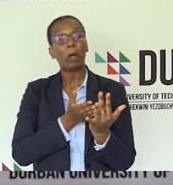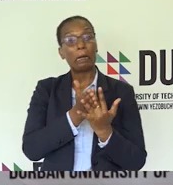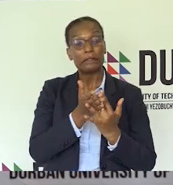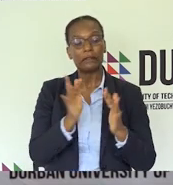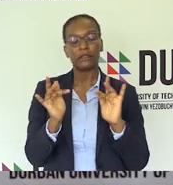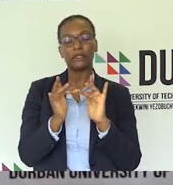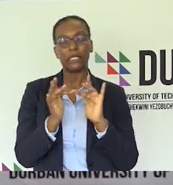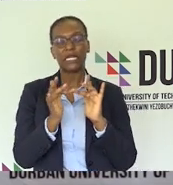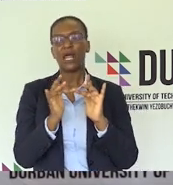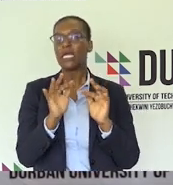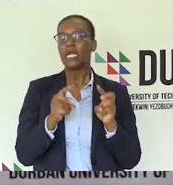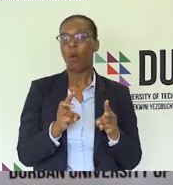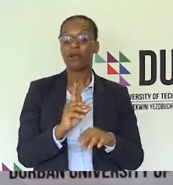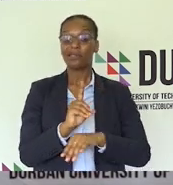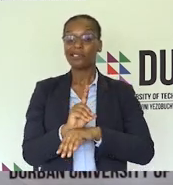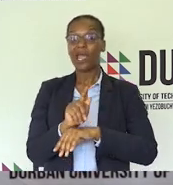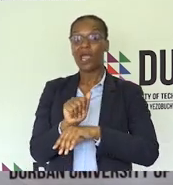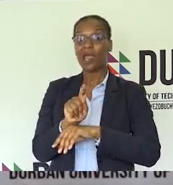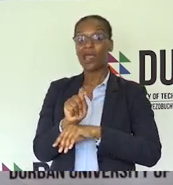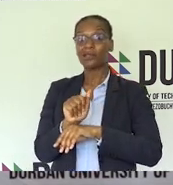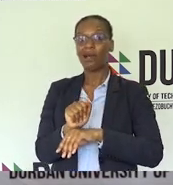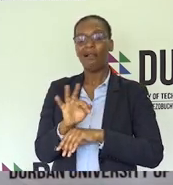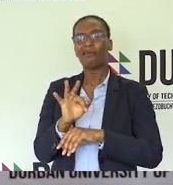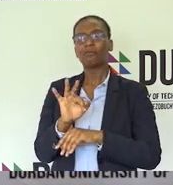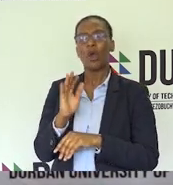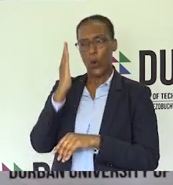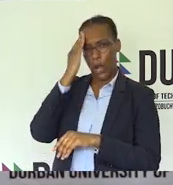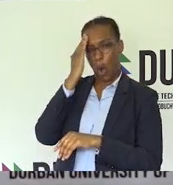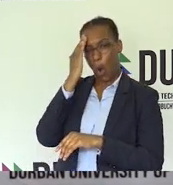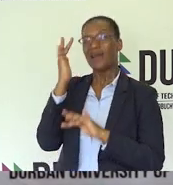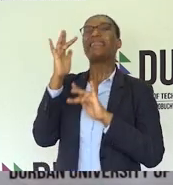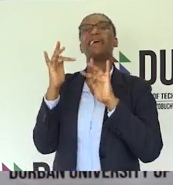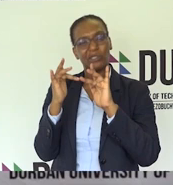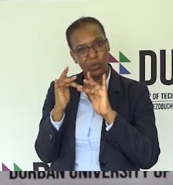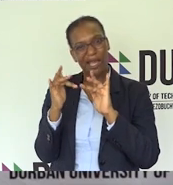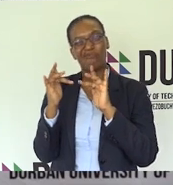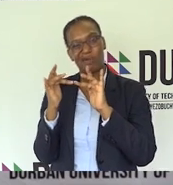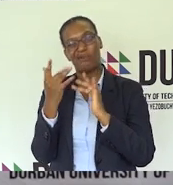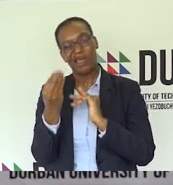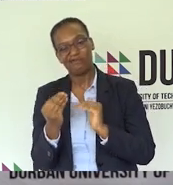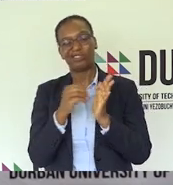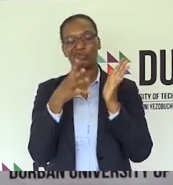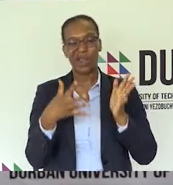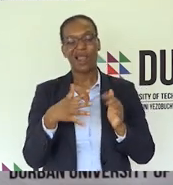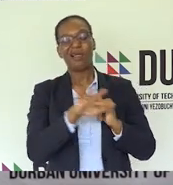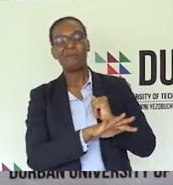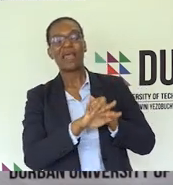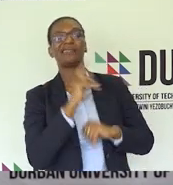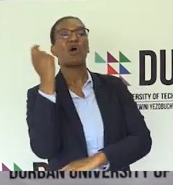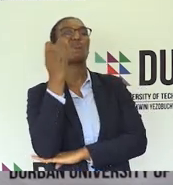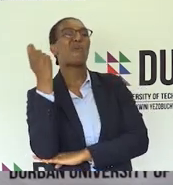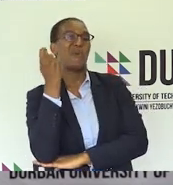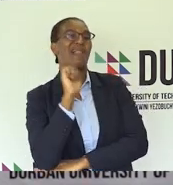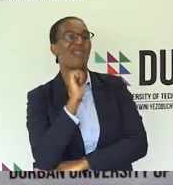to the internet in the form of data, taking into consideration the network connectivity in the students' residential